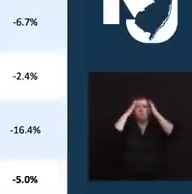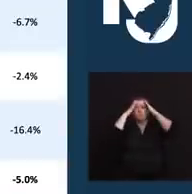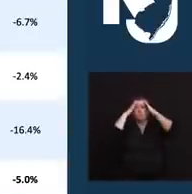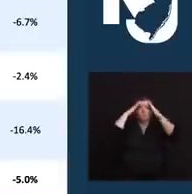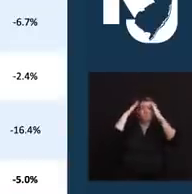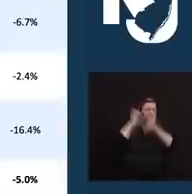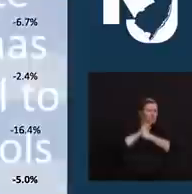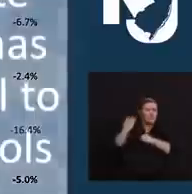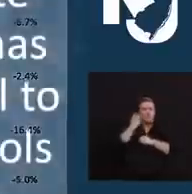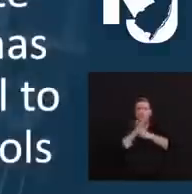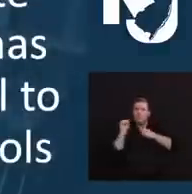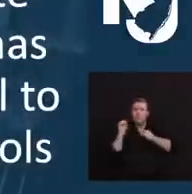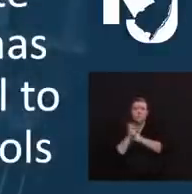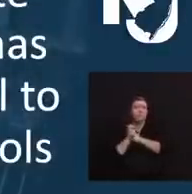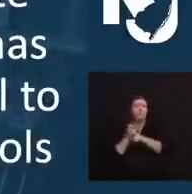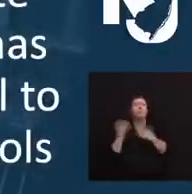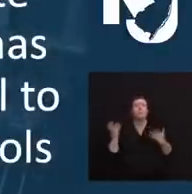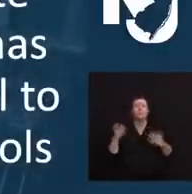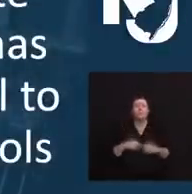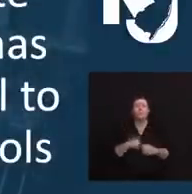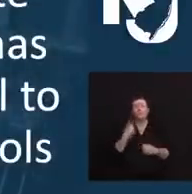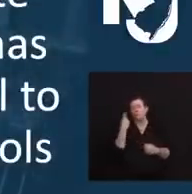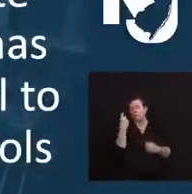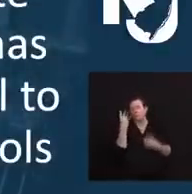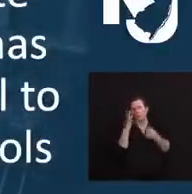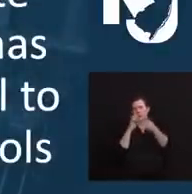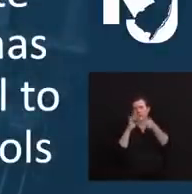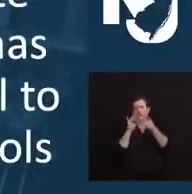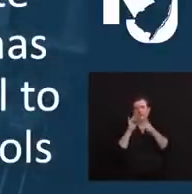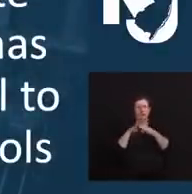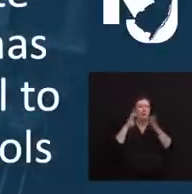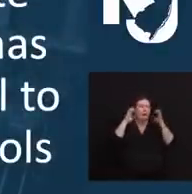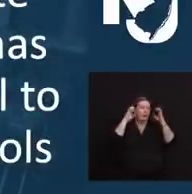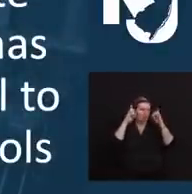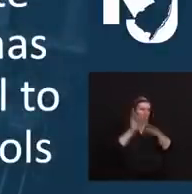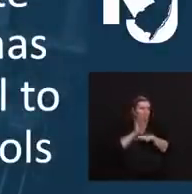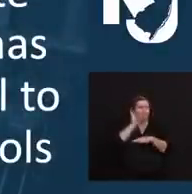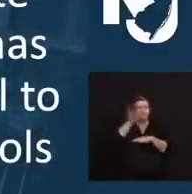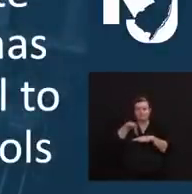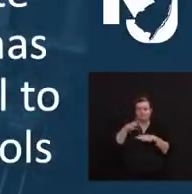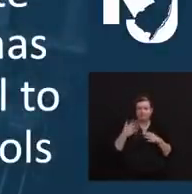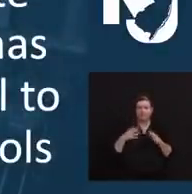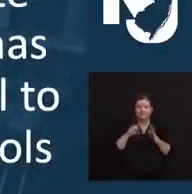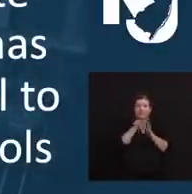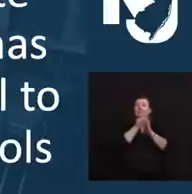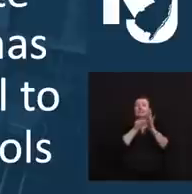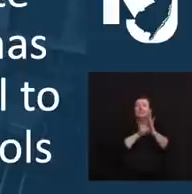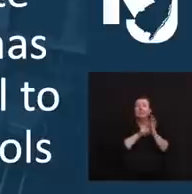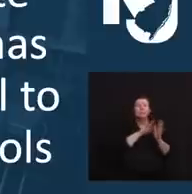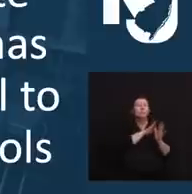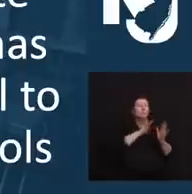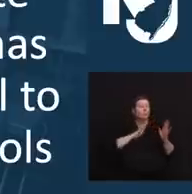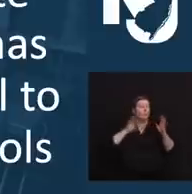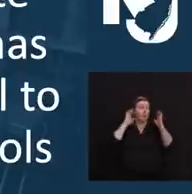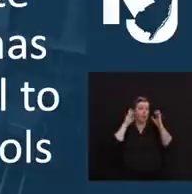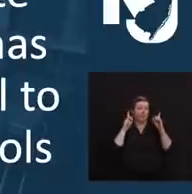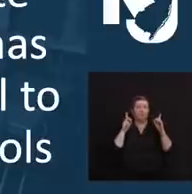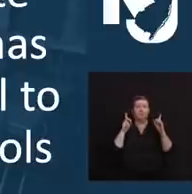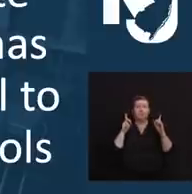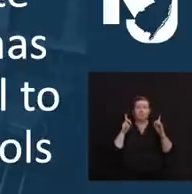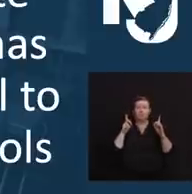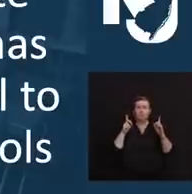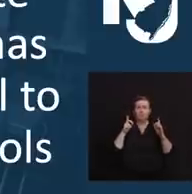One other note on education, and this is a big one, is that the State Board of Education met earlier today to make the